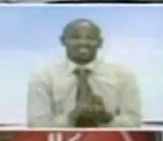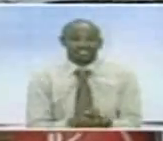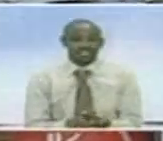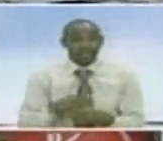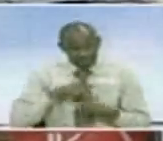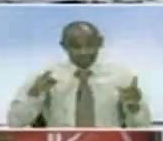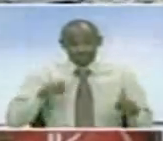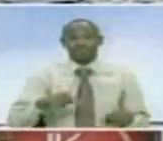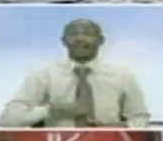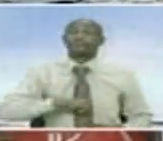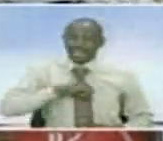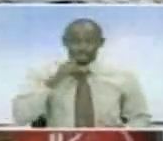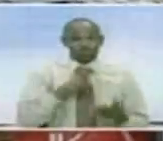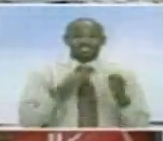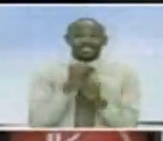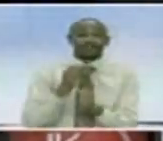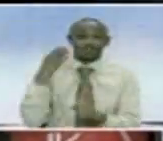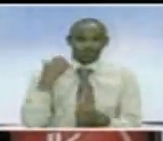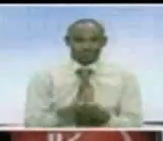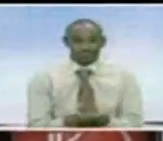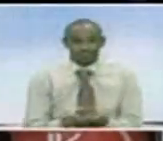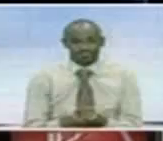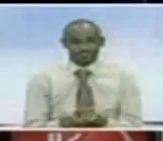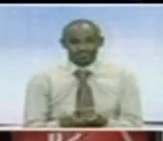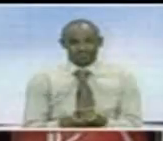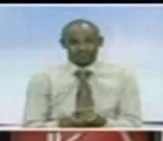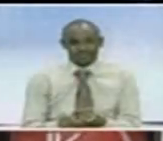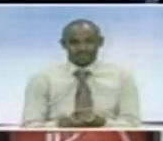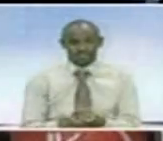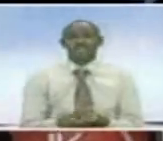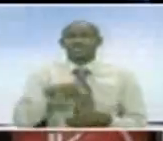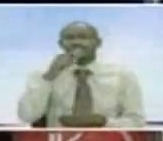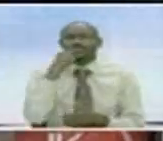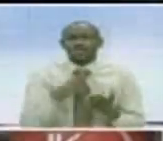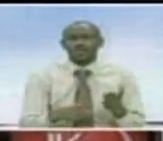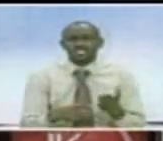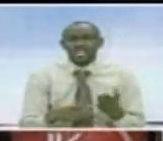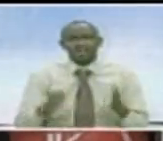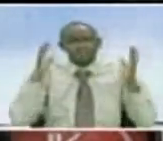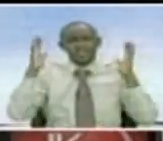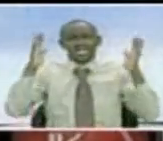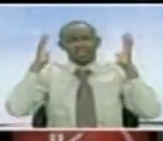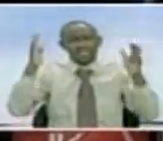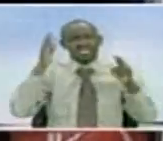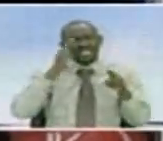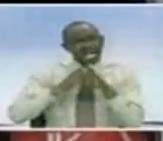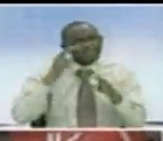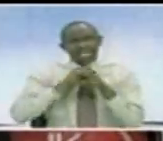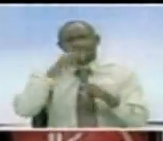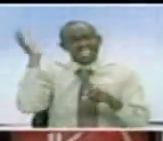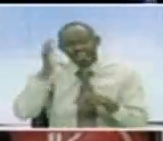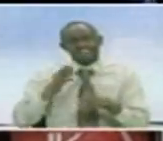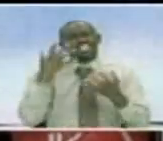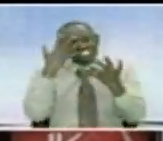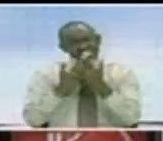I'm proud of what I did. And it comes back to the point you made, Mweshimu, is the fact that no big name will ever be put in jail